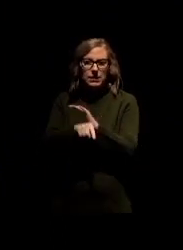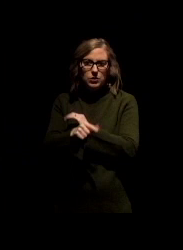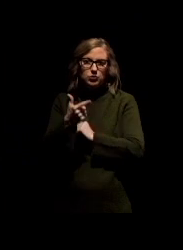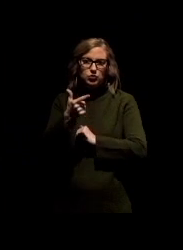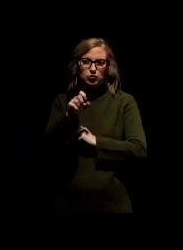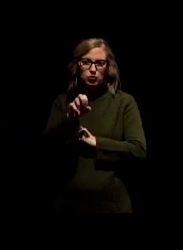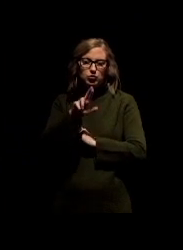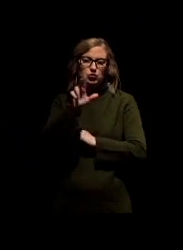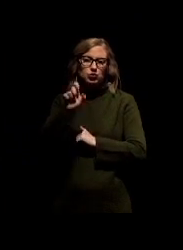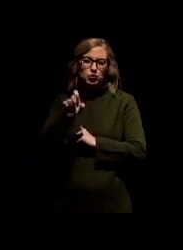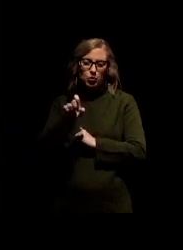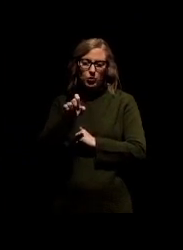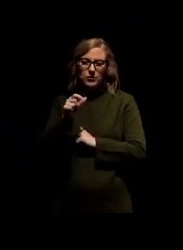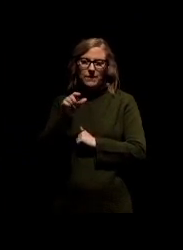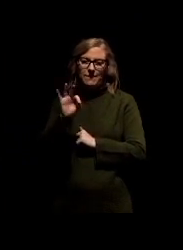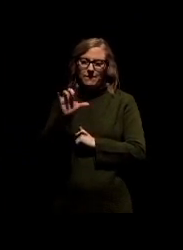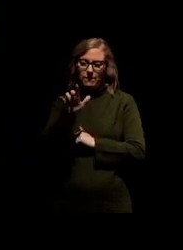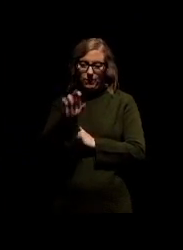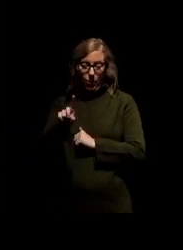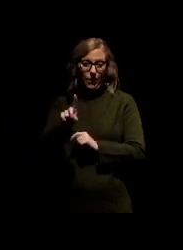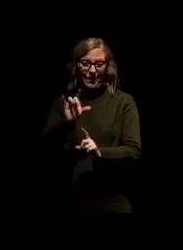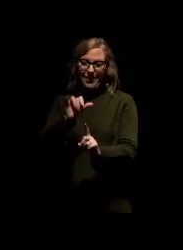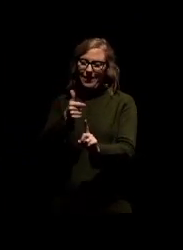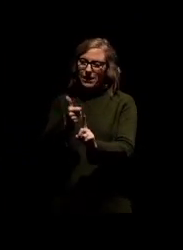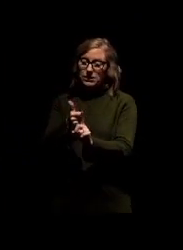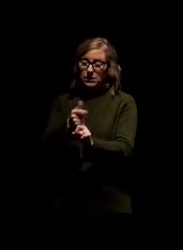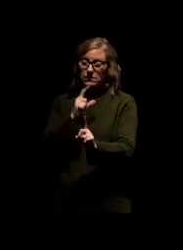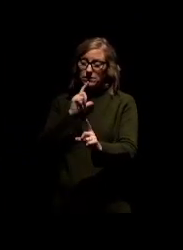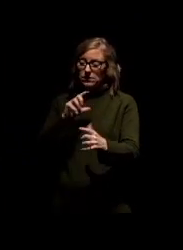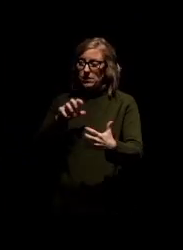that just decimated